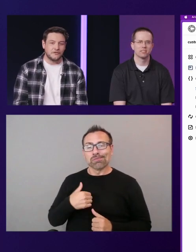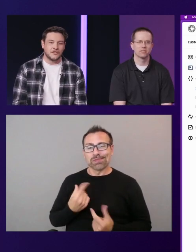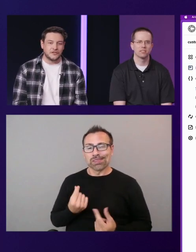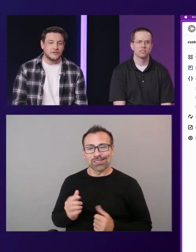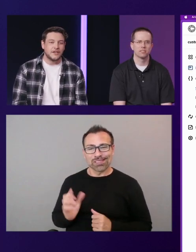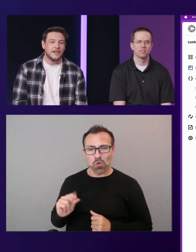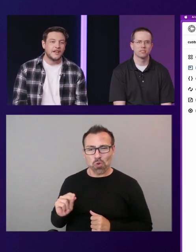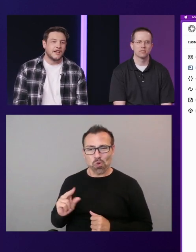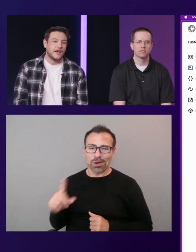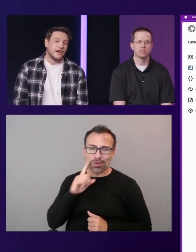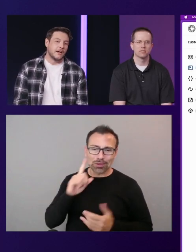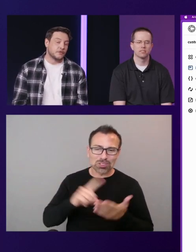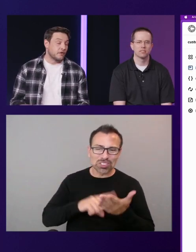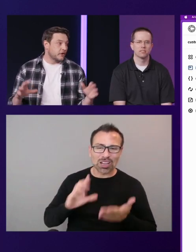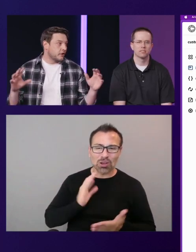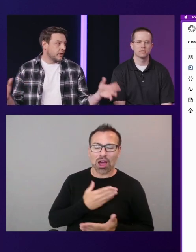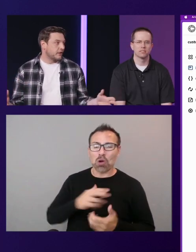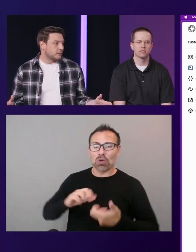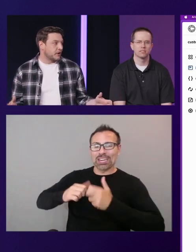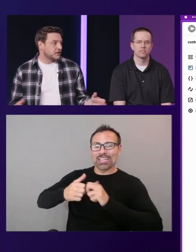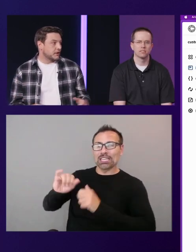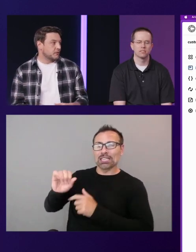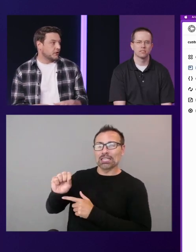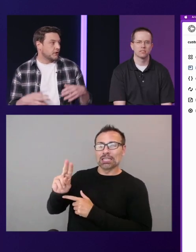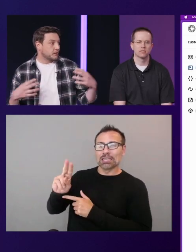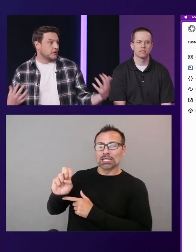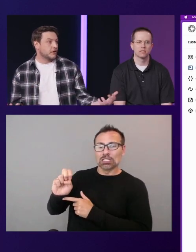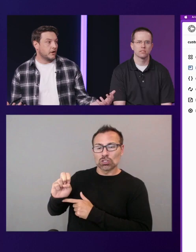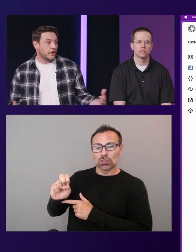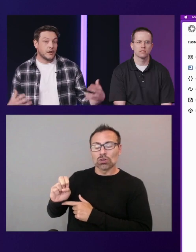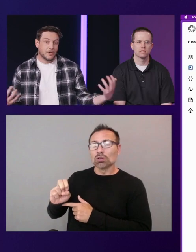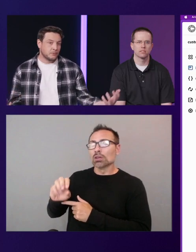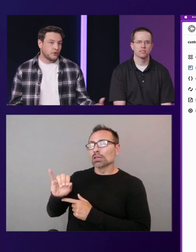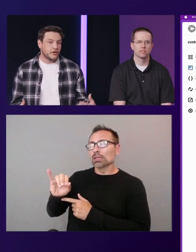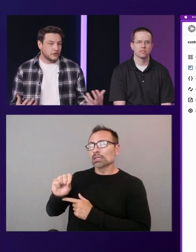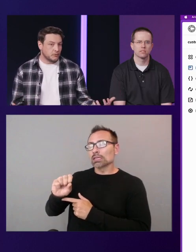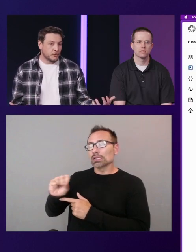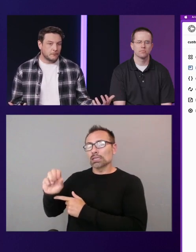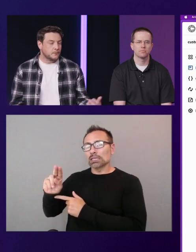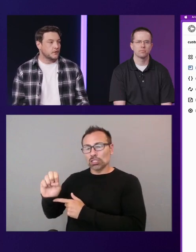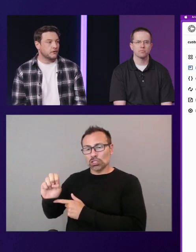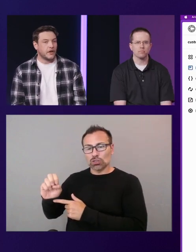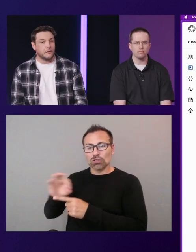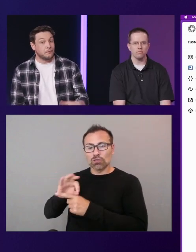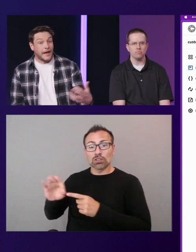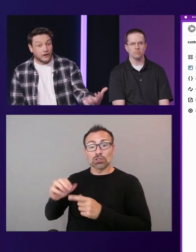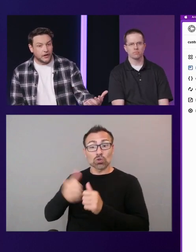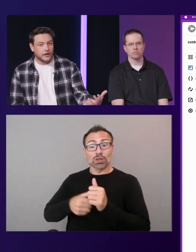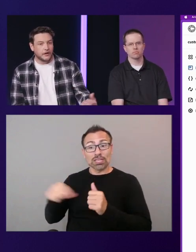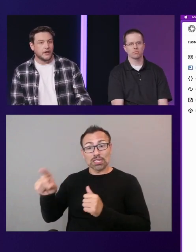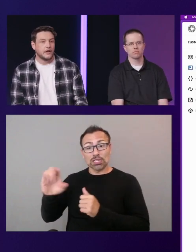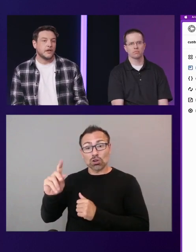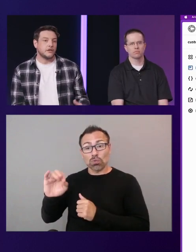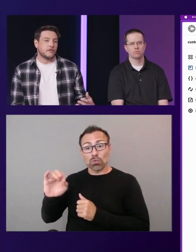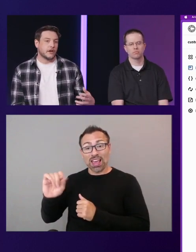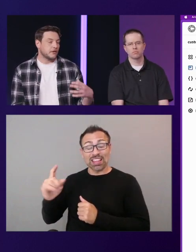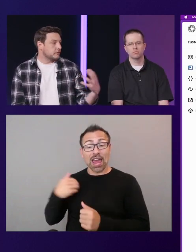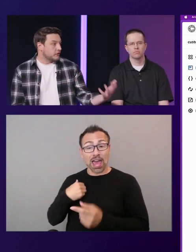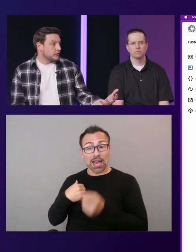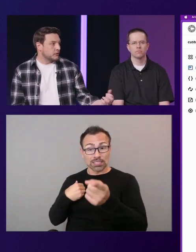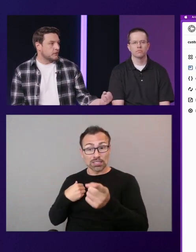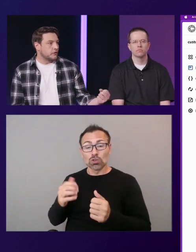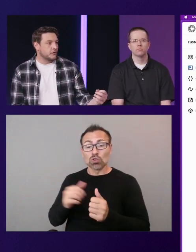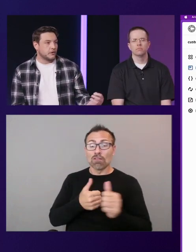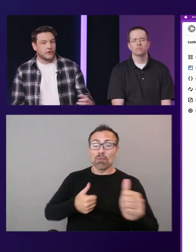issue feature. So every Code Catalyst project comes integrated with a Kanban board issue board. You've got a backlog. You've got